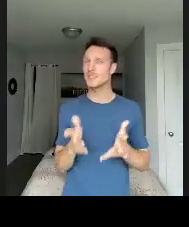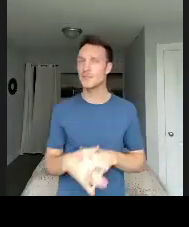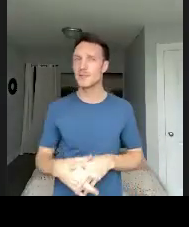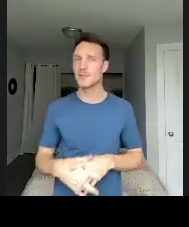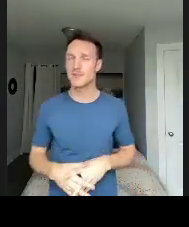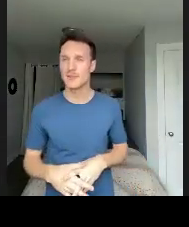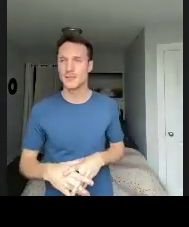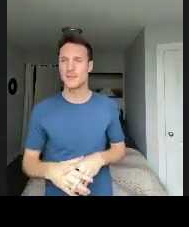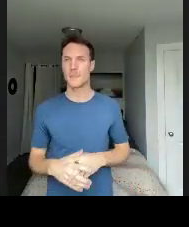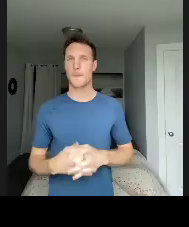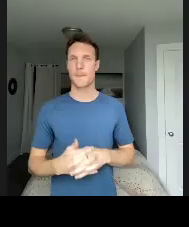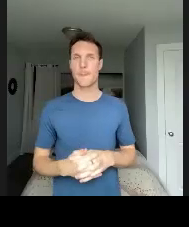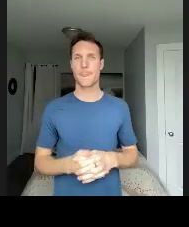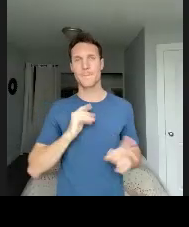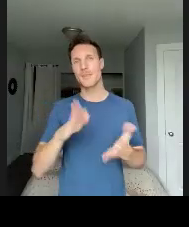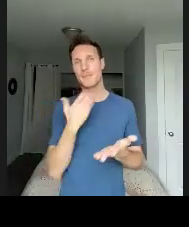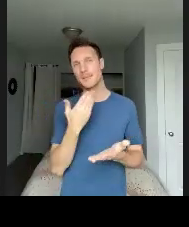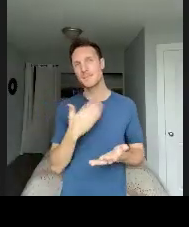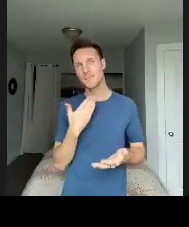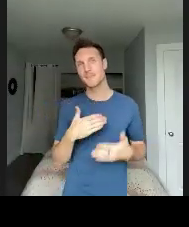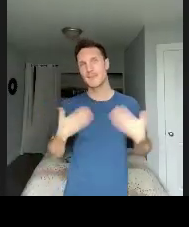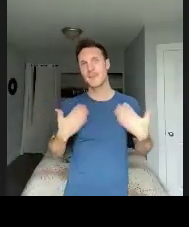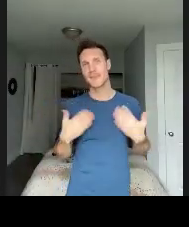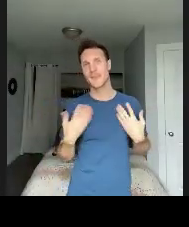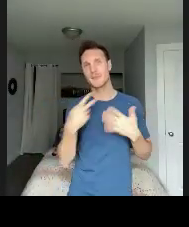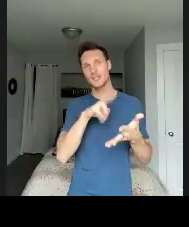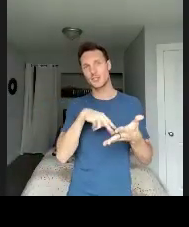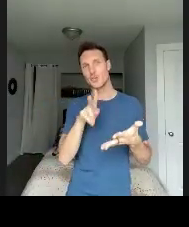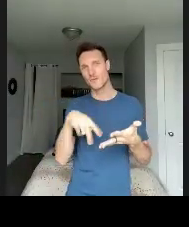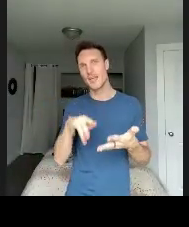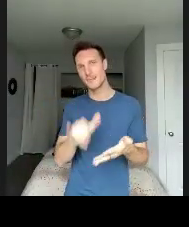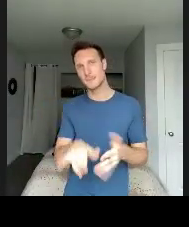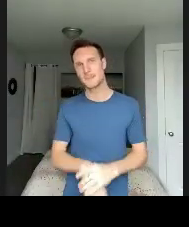happy to look over that. Lee, thank you for that.